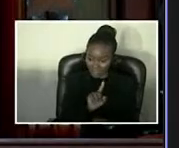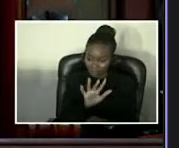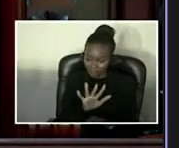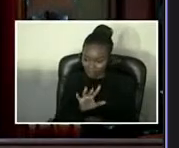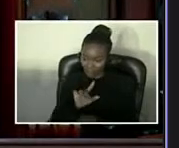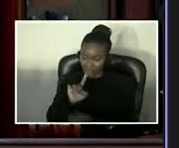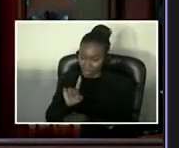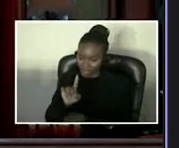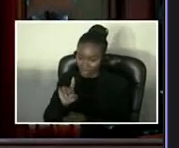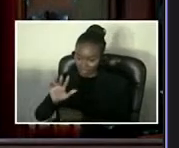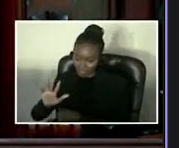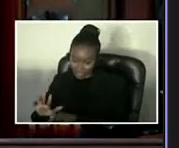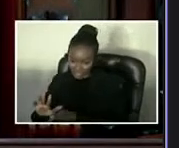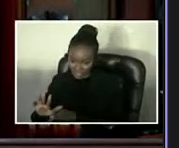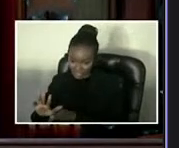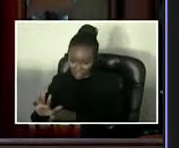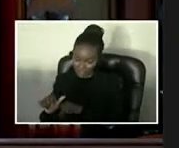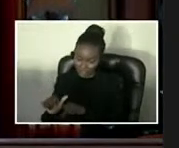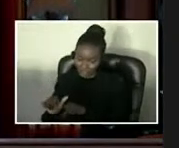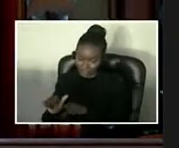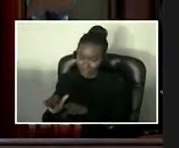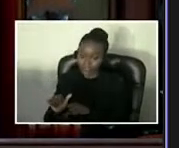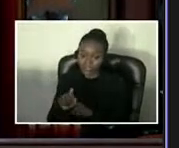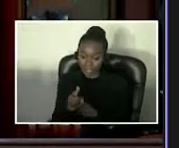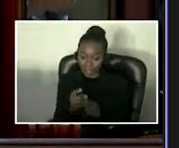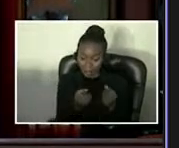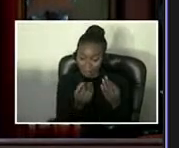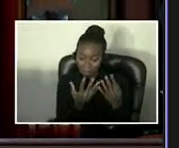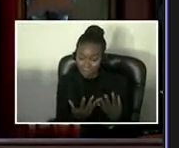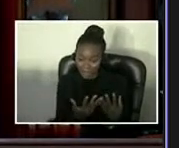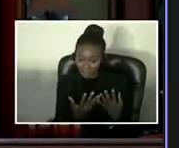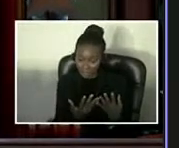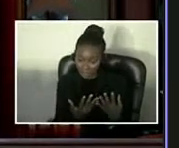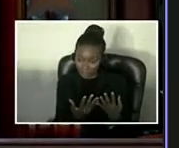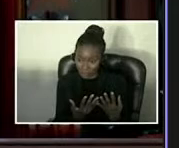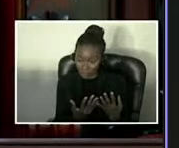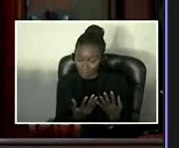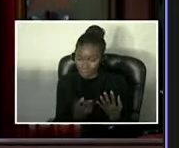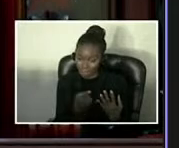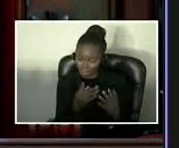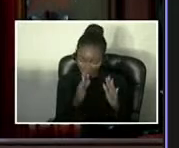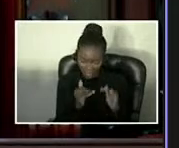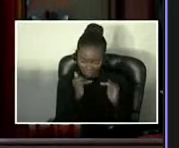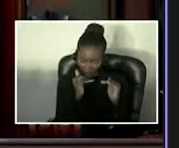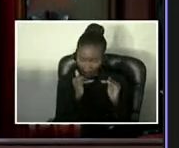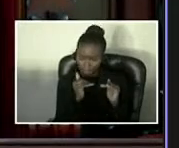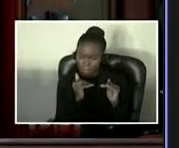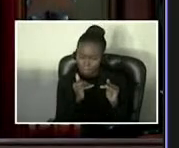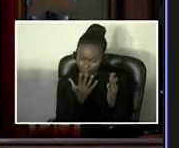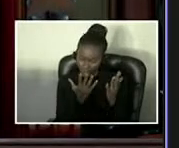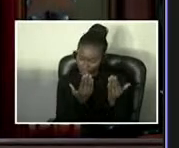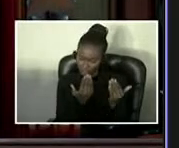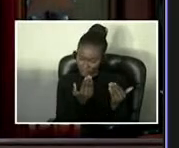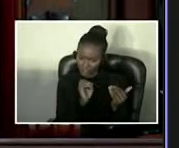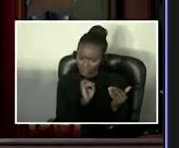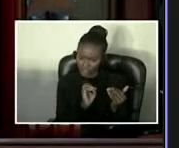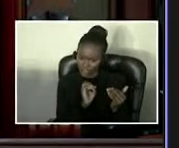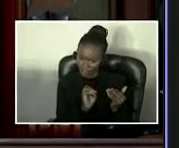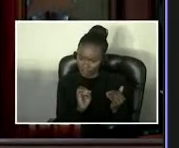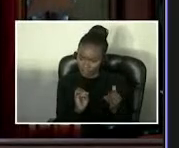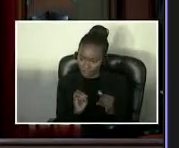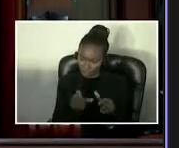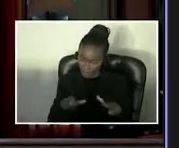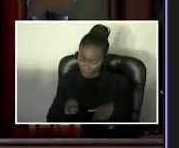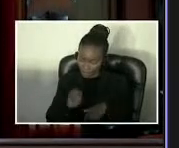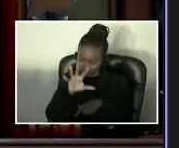constitution that budget was carried he was carrying high expo attention to expectations to people of south africa